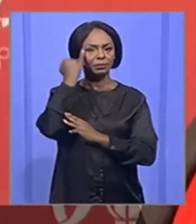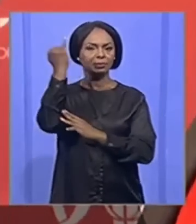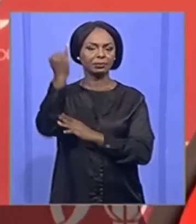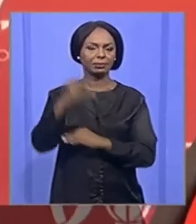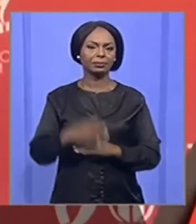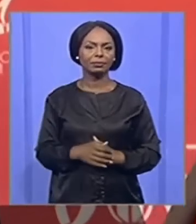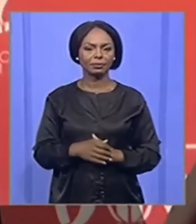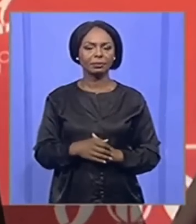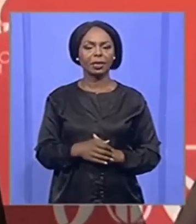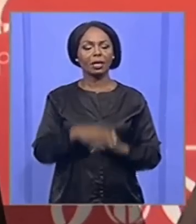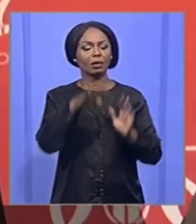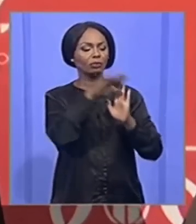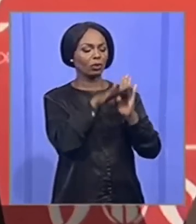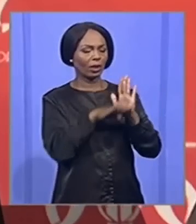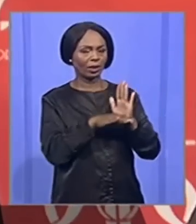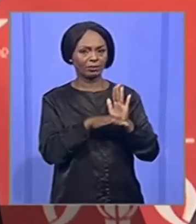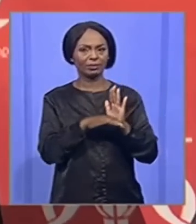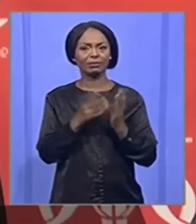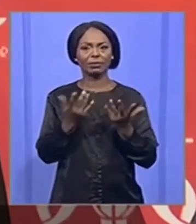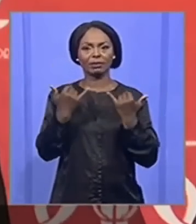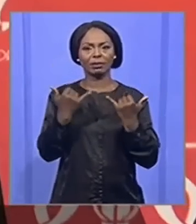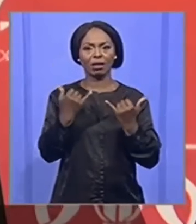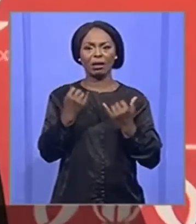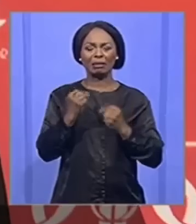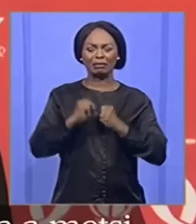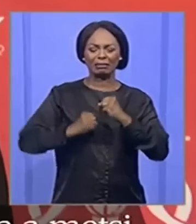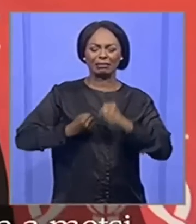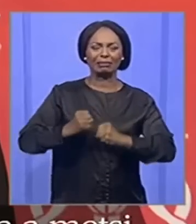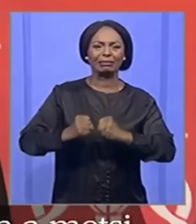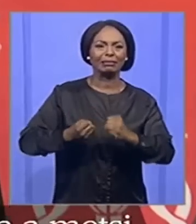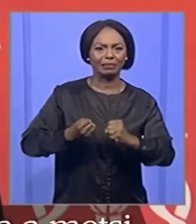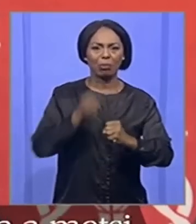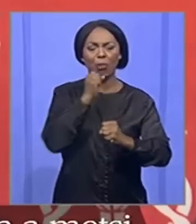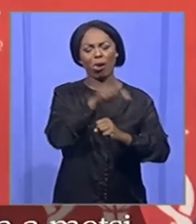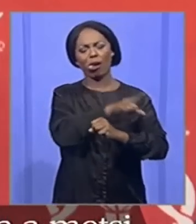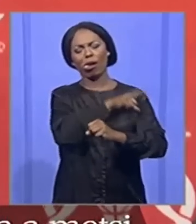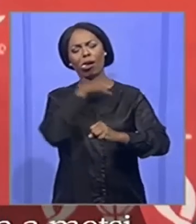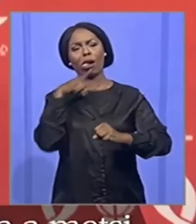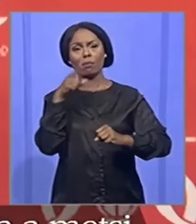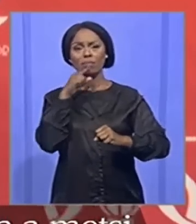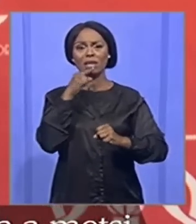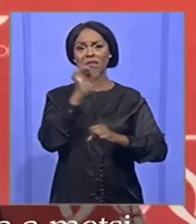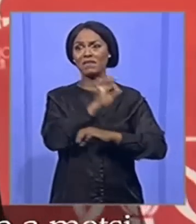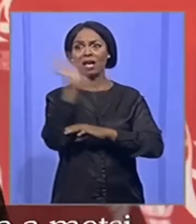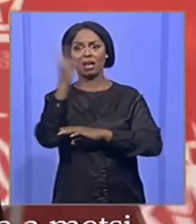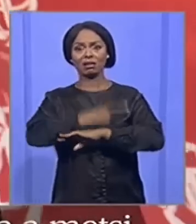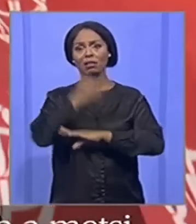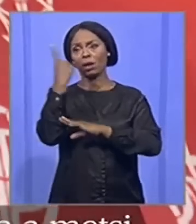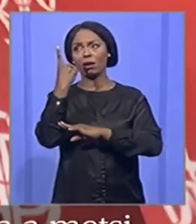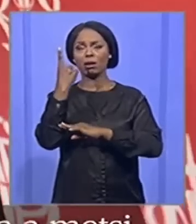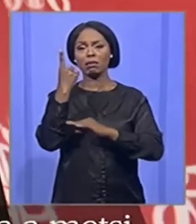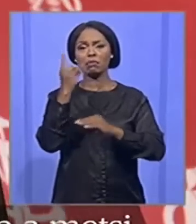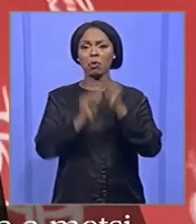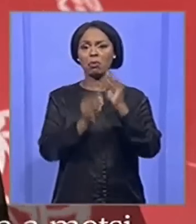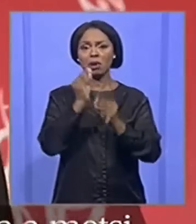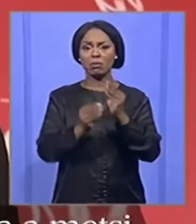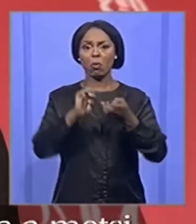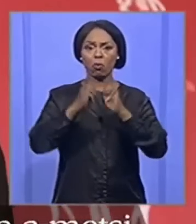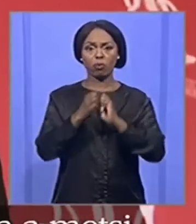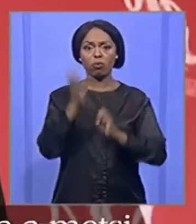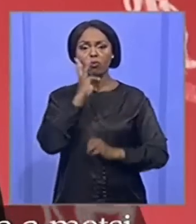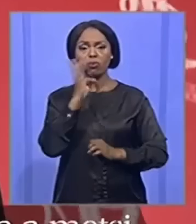involved process. So it is not overnight that all of a sudden there's going to be water that's going to be